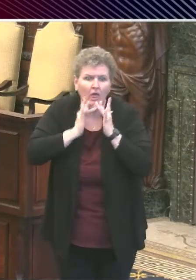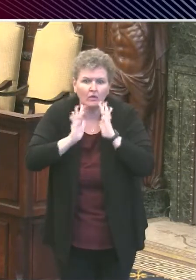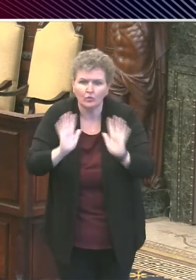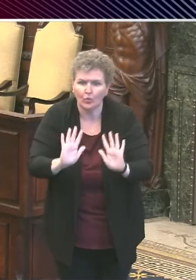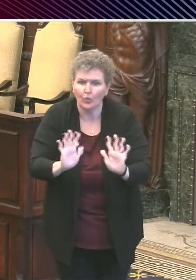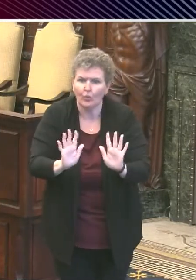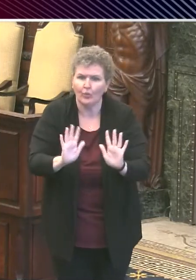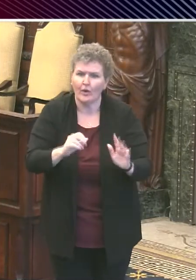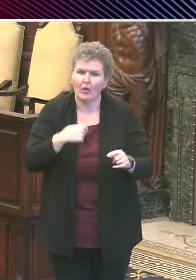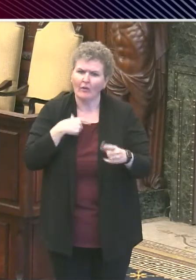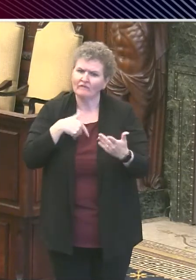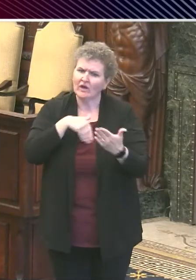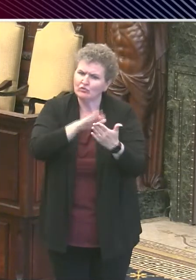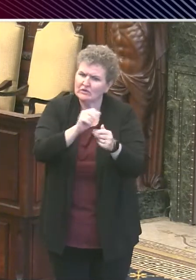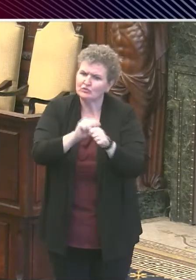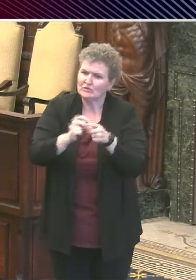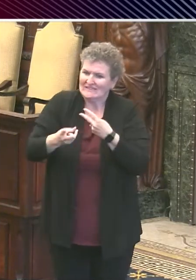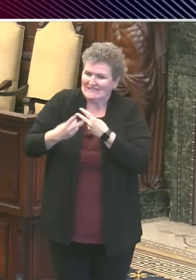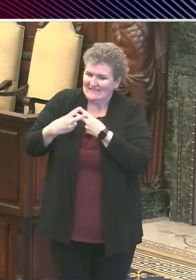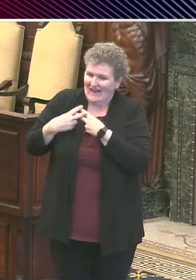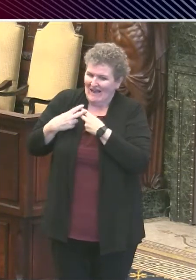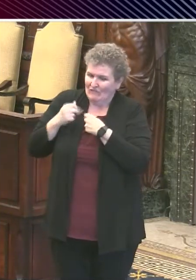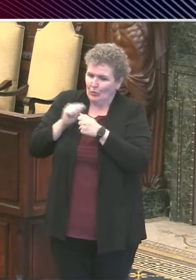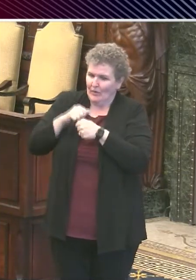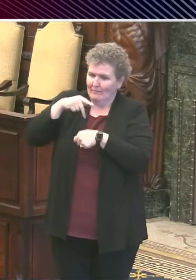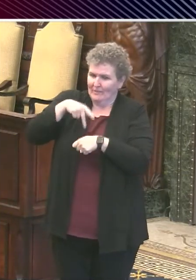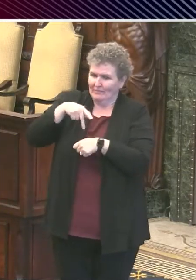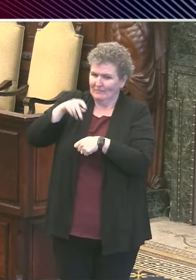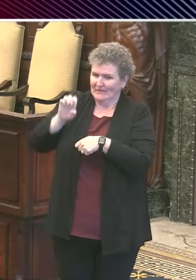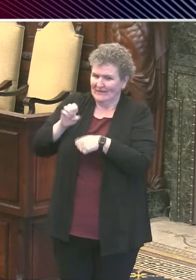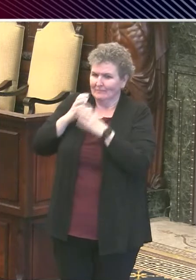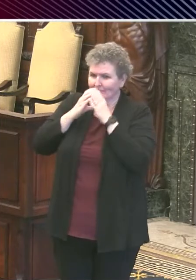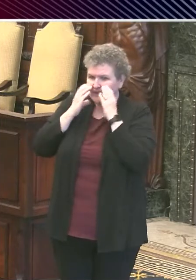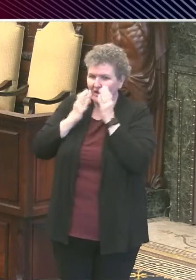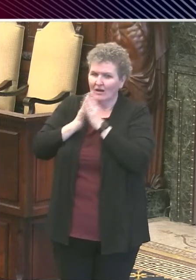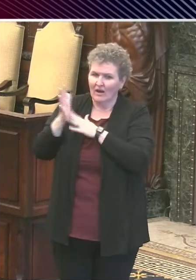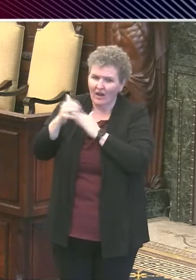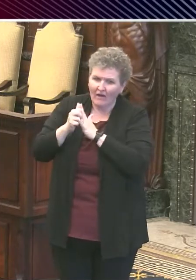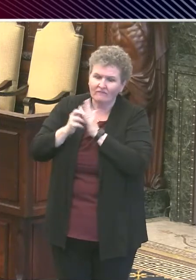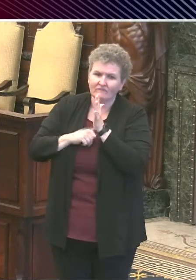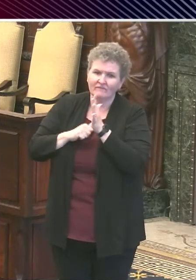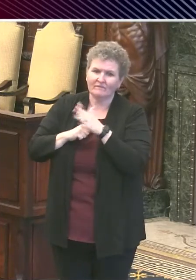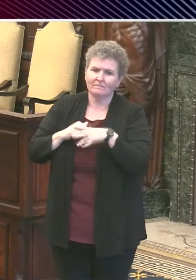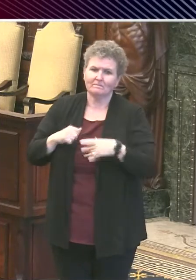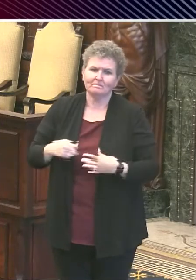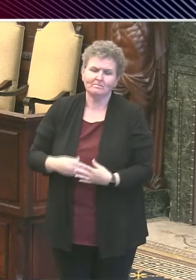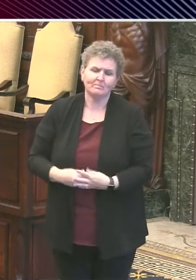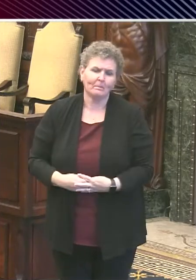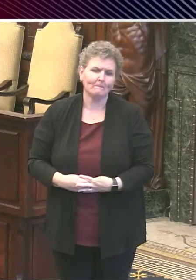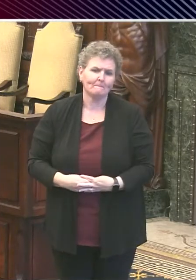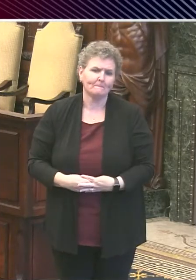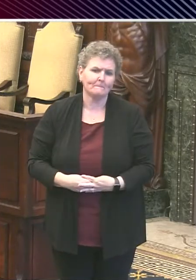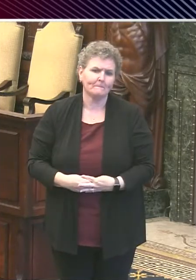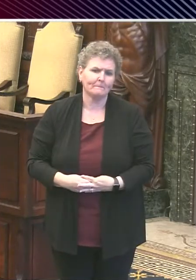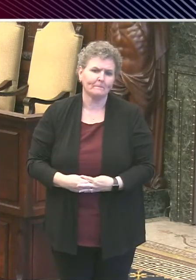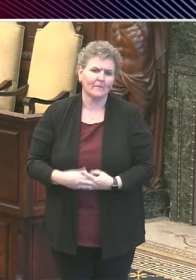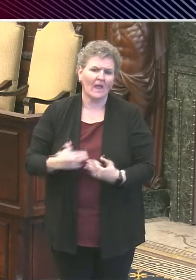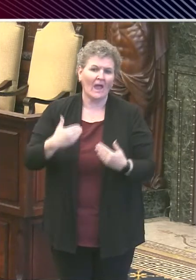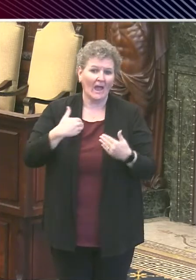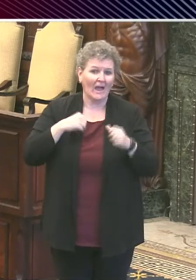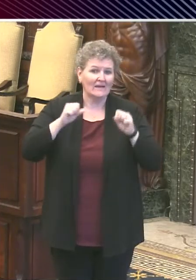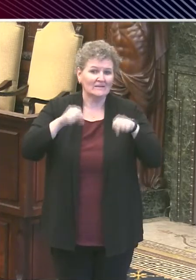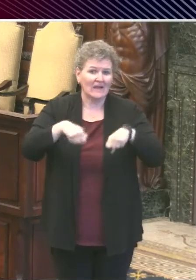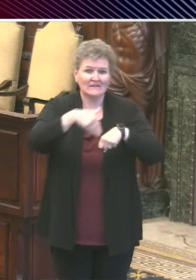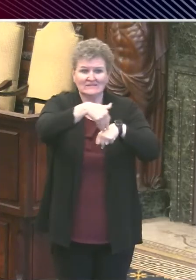ways to conserve PPE. We have the ability now to have masks be sterilized through a process using